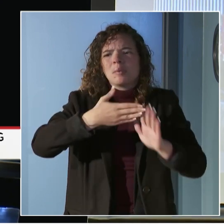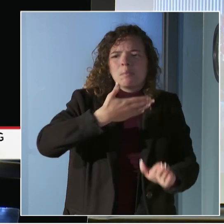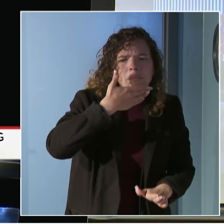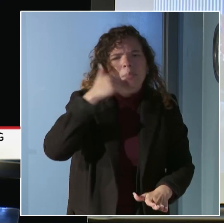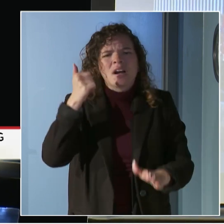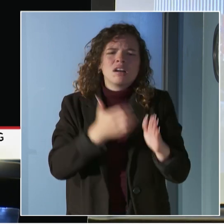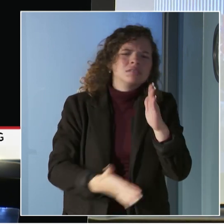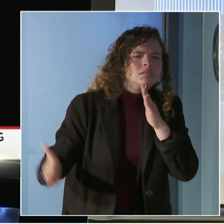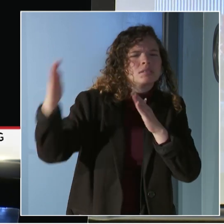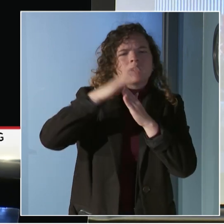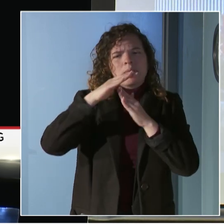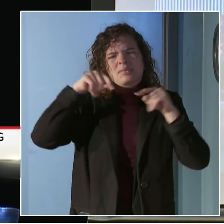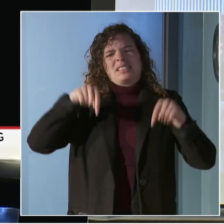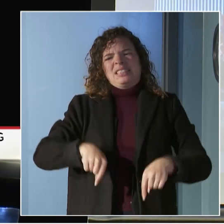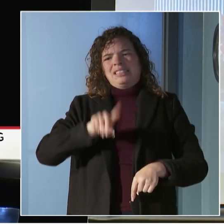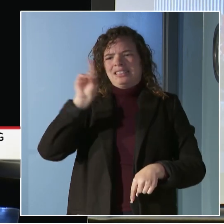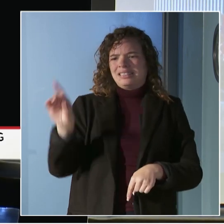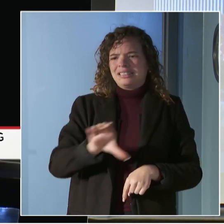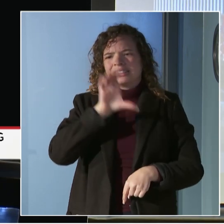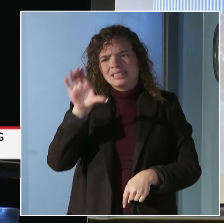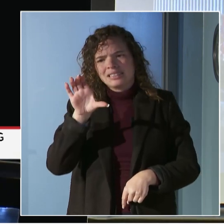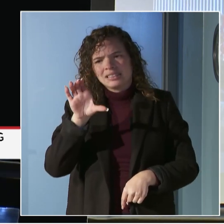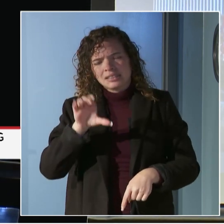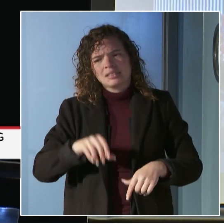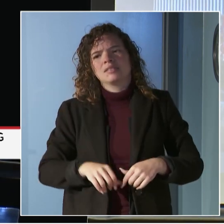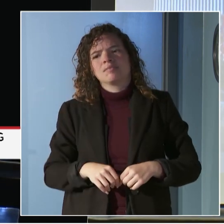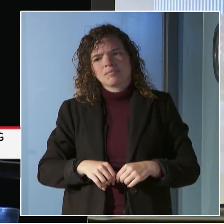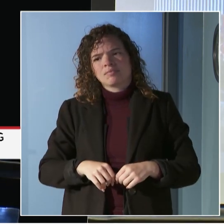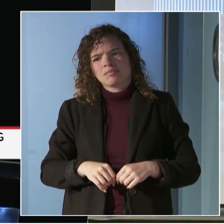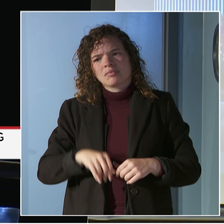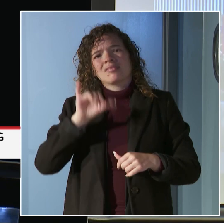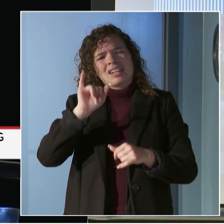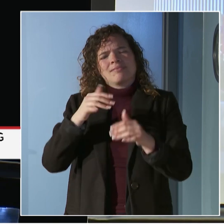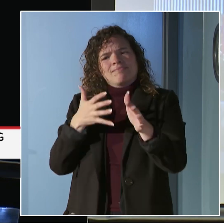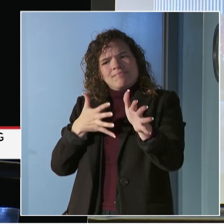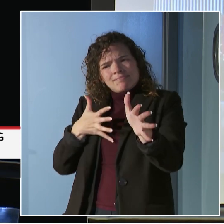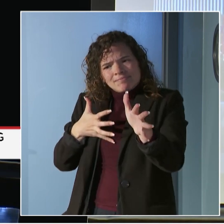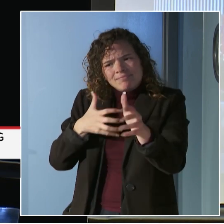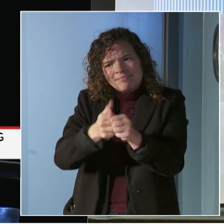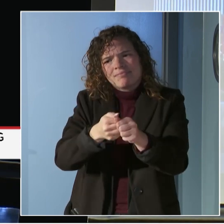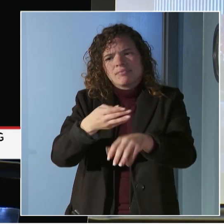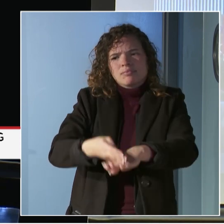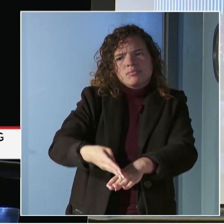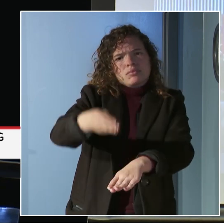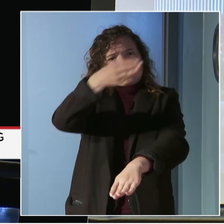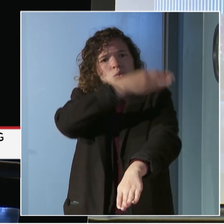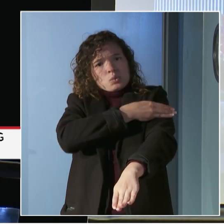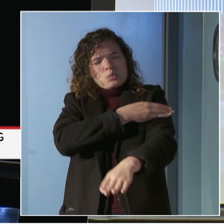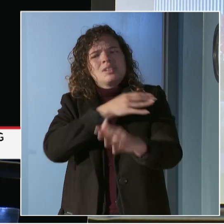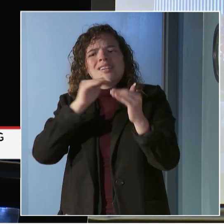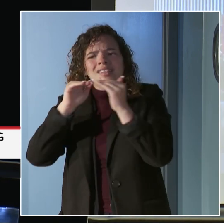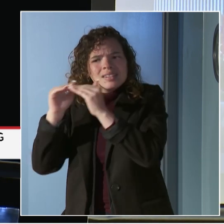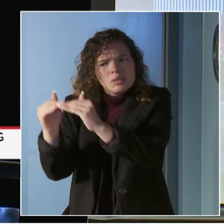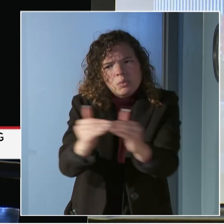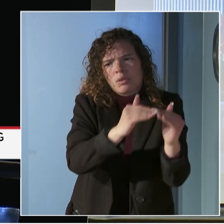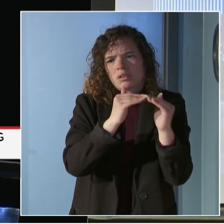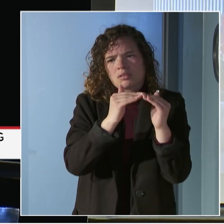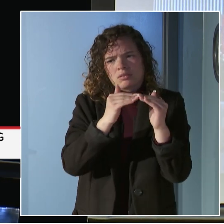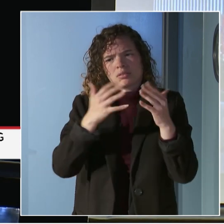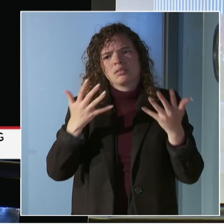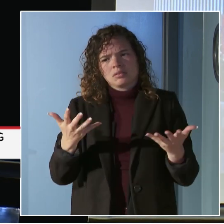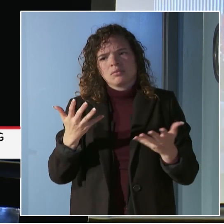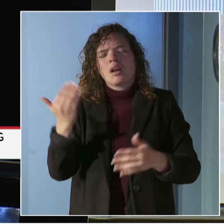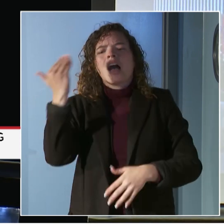comeback, but also that it's focused on making sure that it's an equitable comeback. And I know that you will be here right with us. And